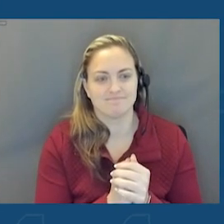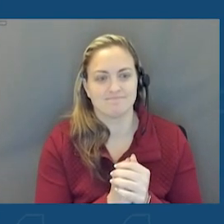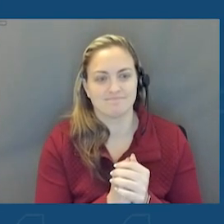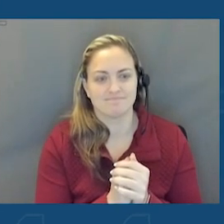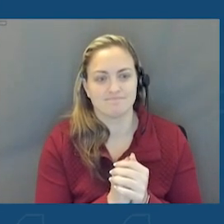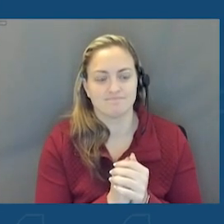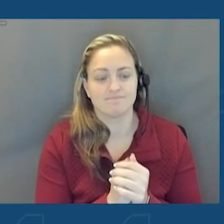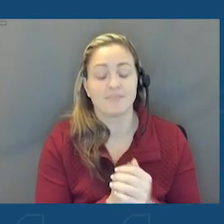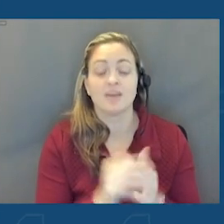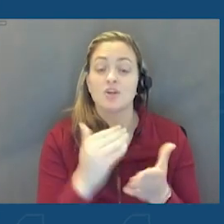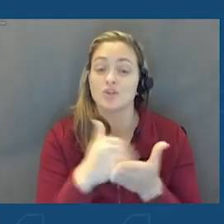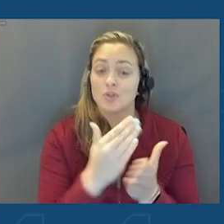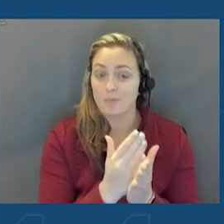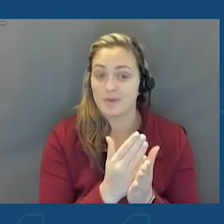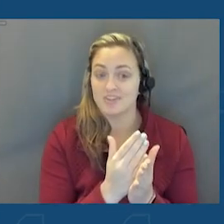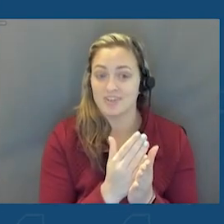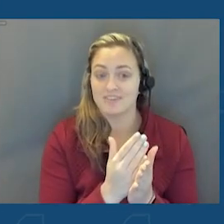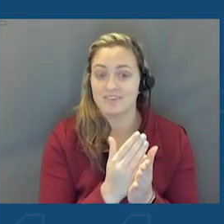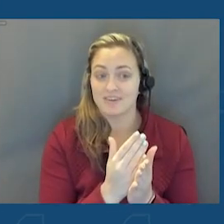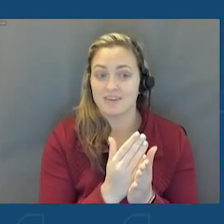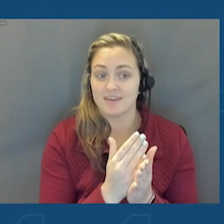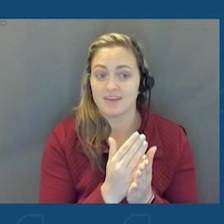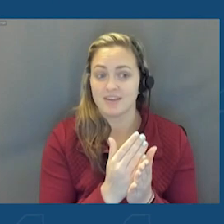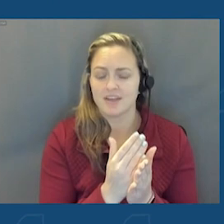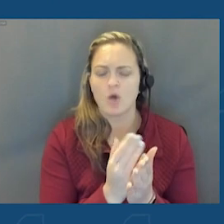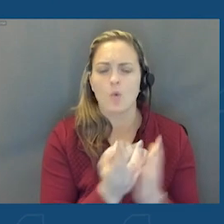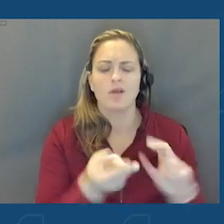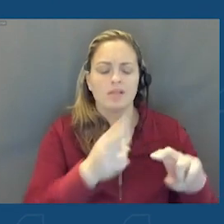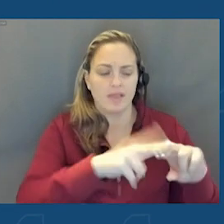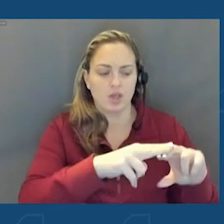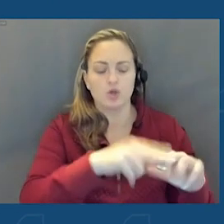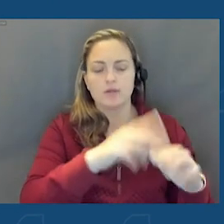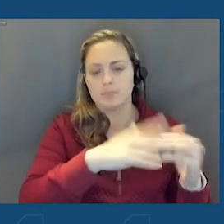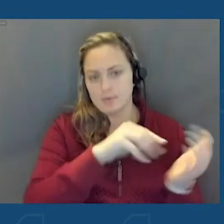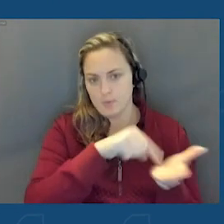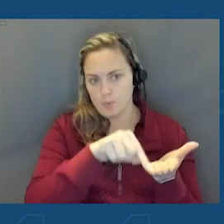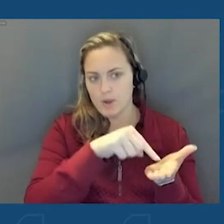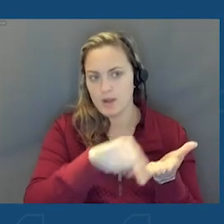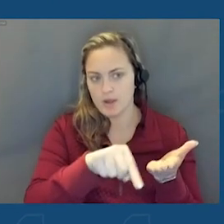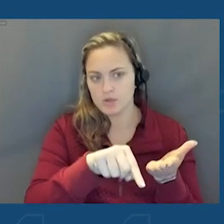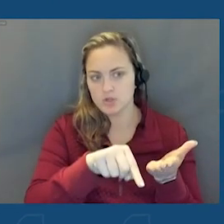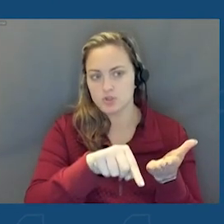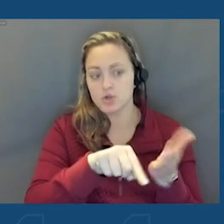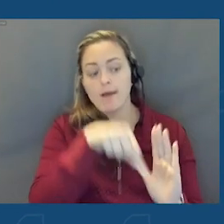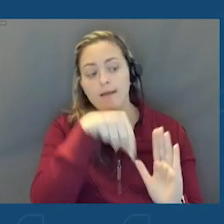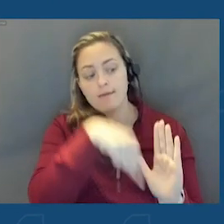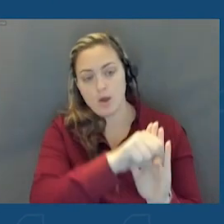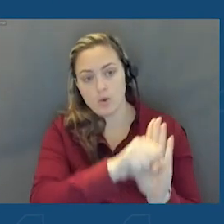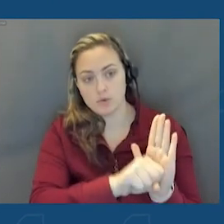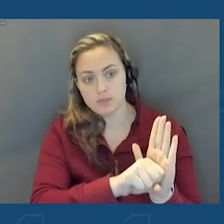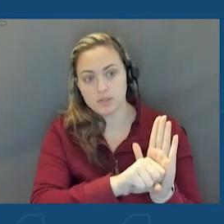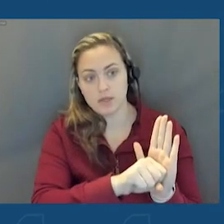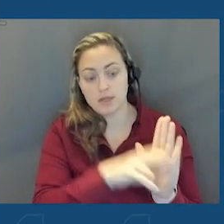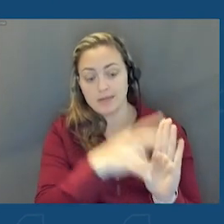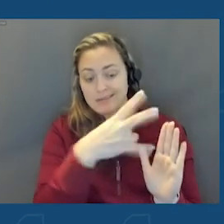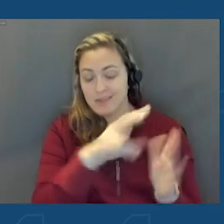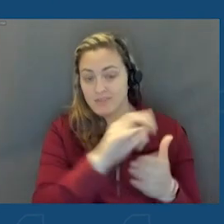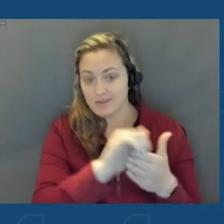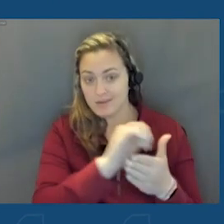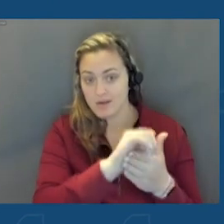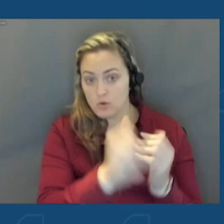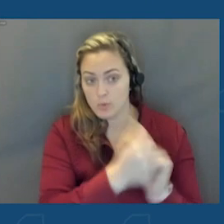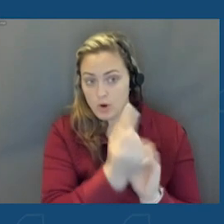So the budget raises the minimum wage downstate up to $17 an hour